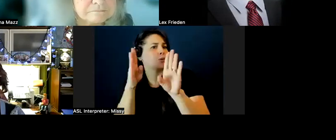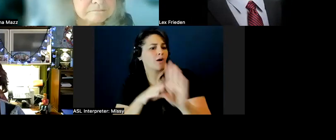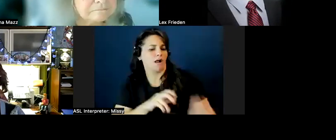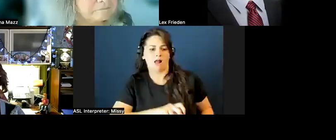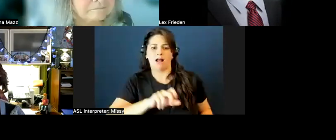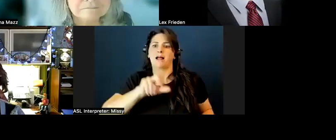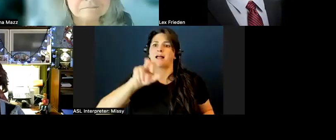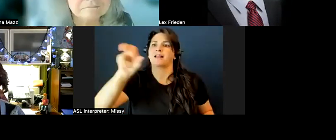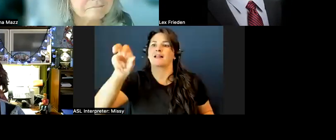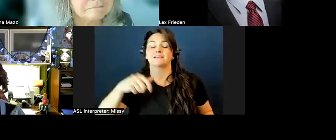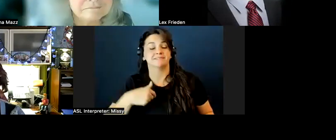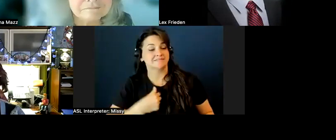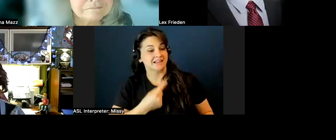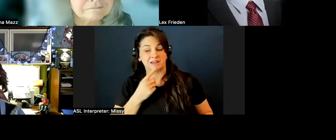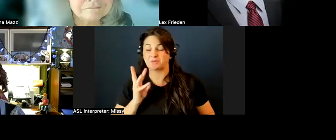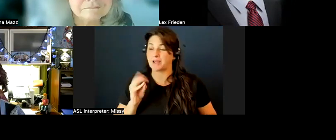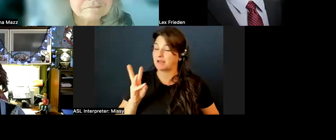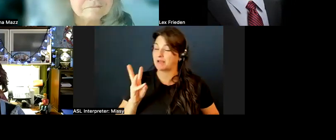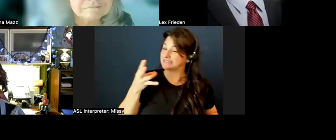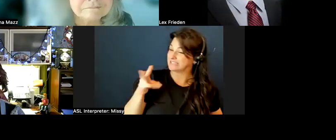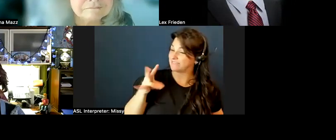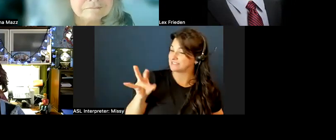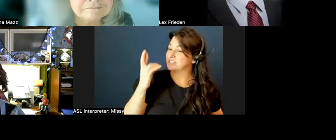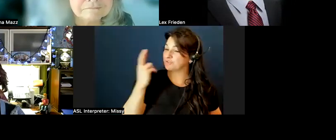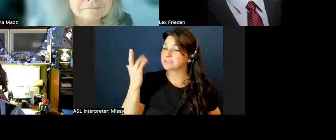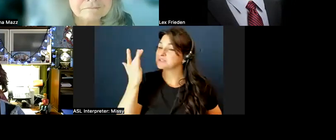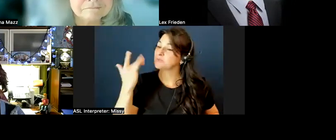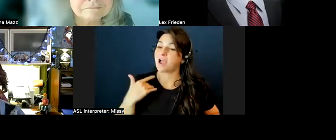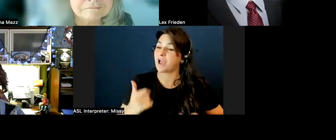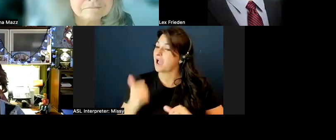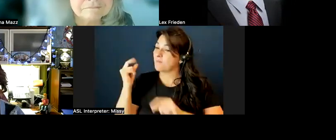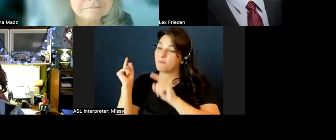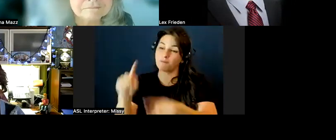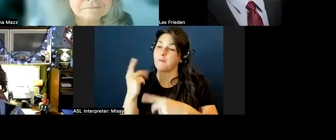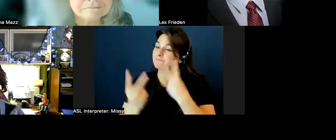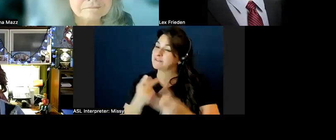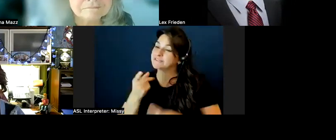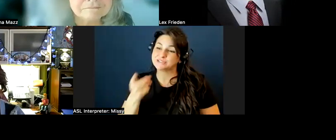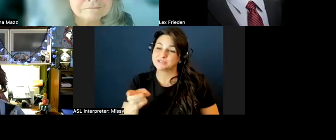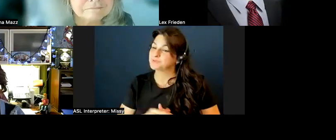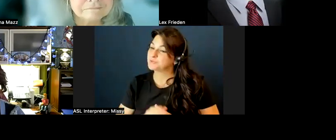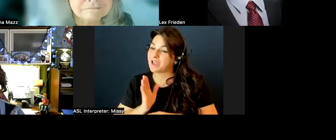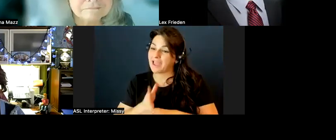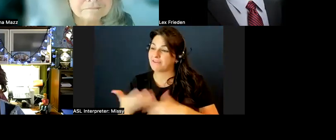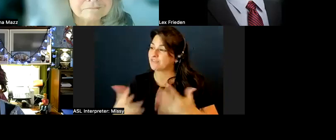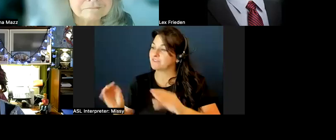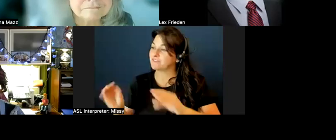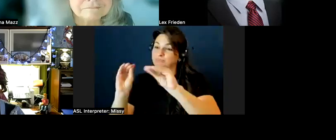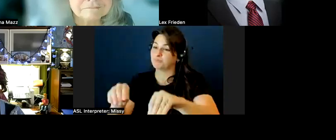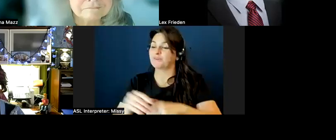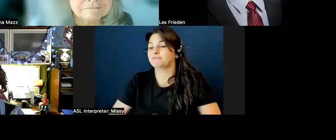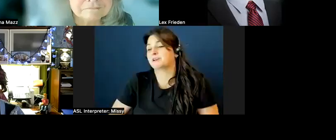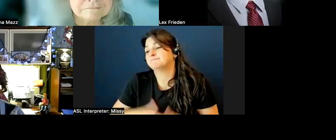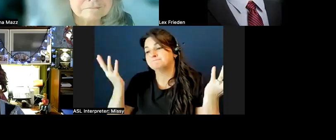And I nearly said, that's 17 reasons why I won't be visiting you after you move into your new